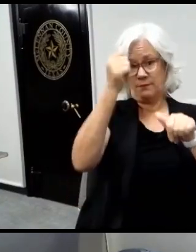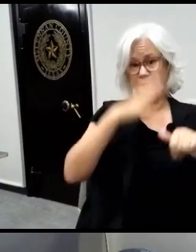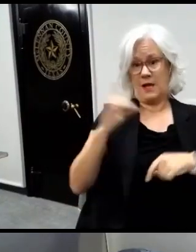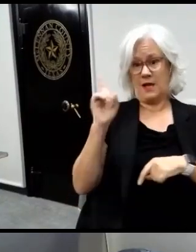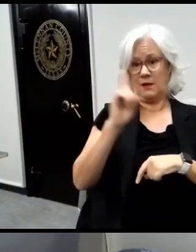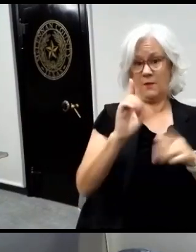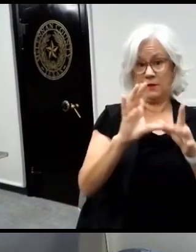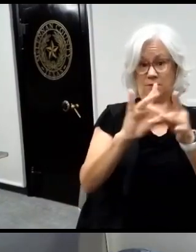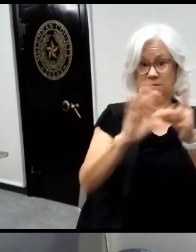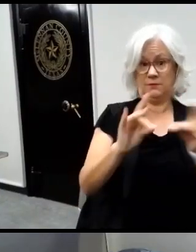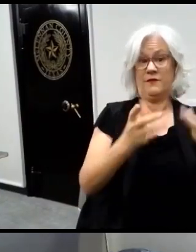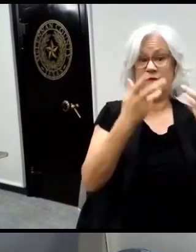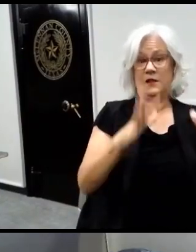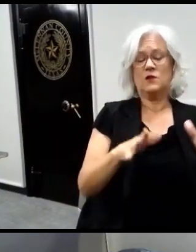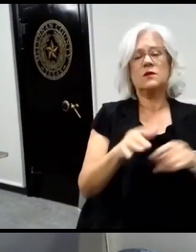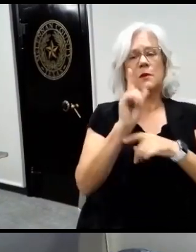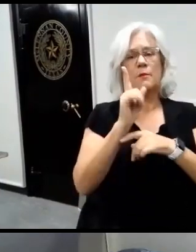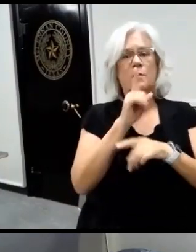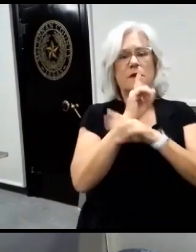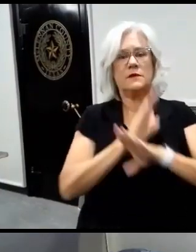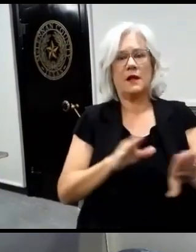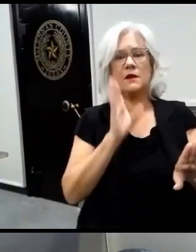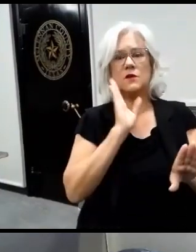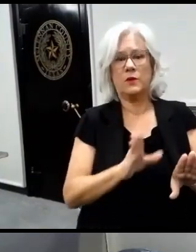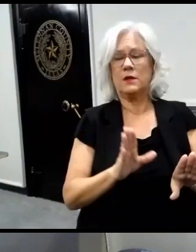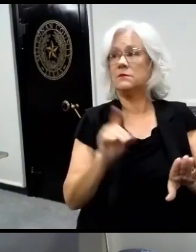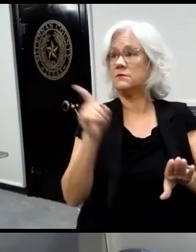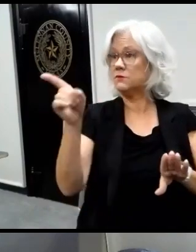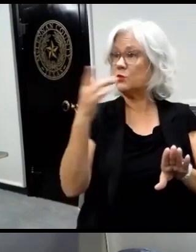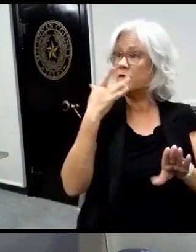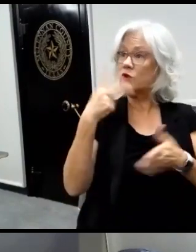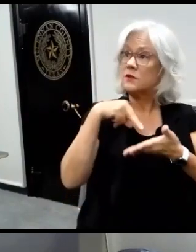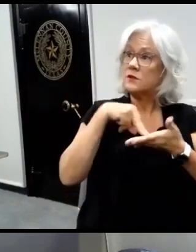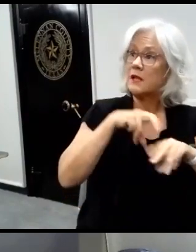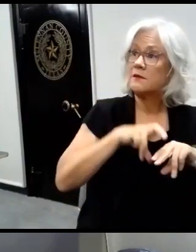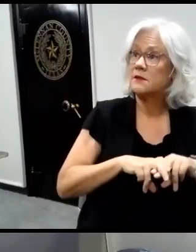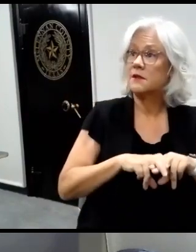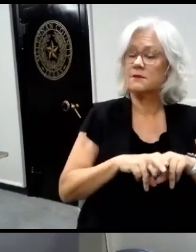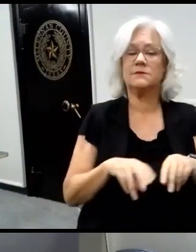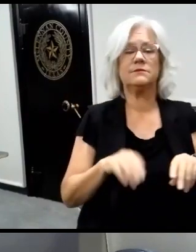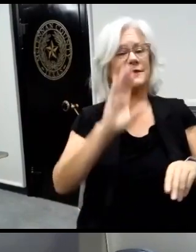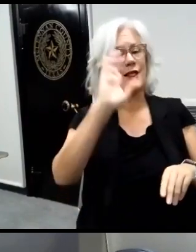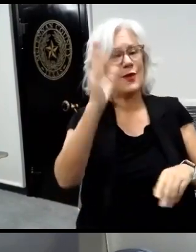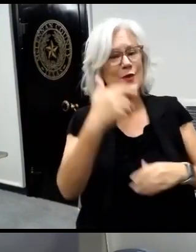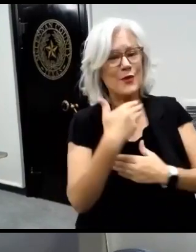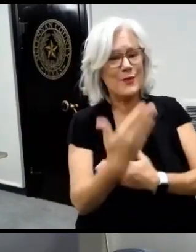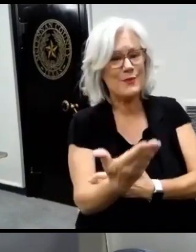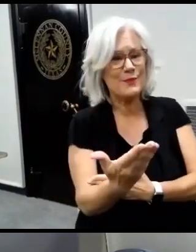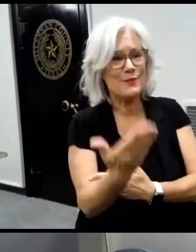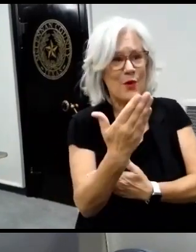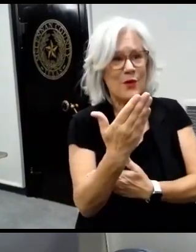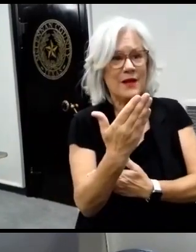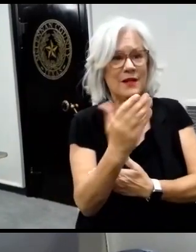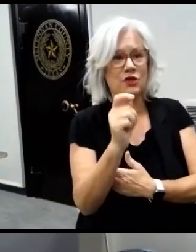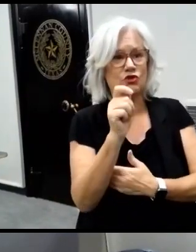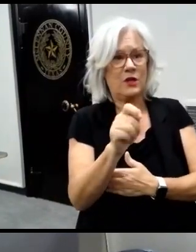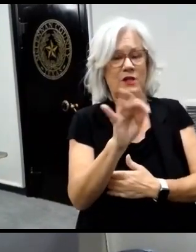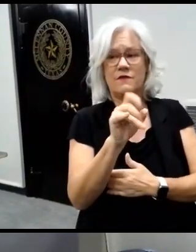this microphone right here, and you can sit or stand, whatever you choose to do. Good morning,